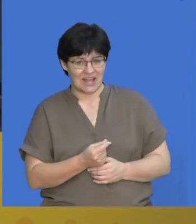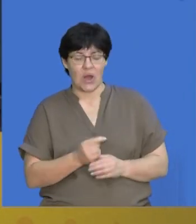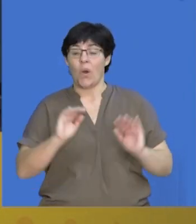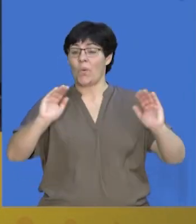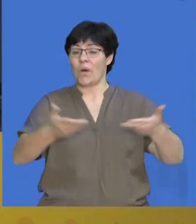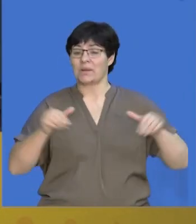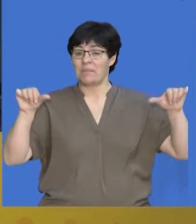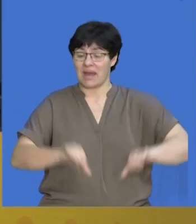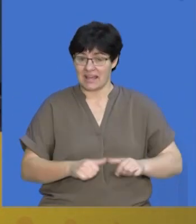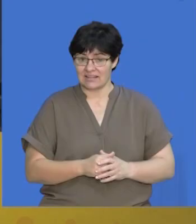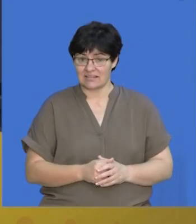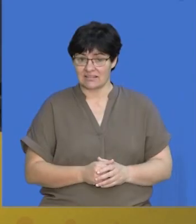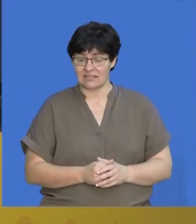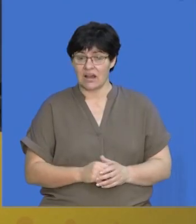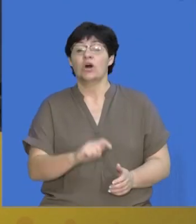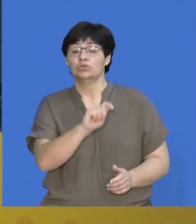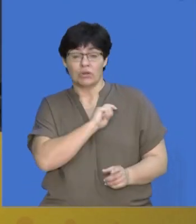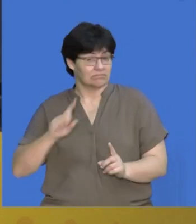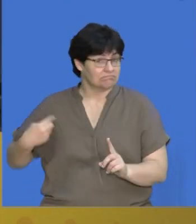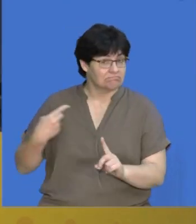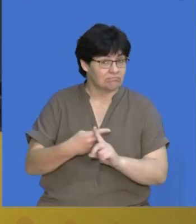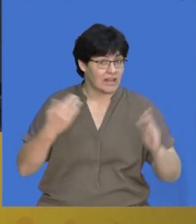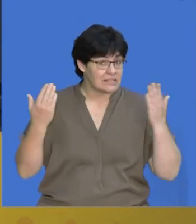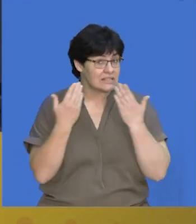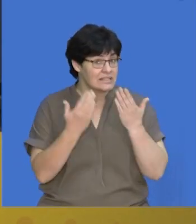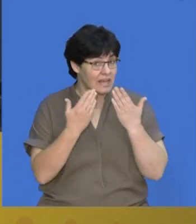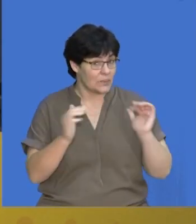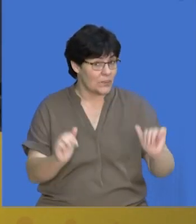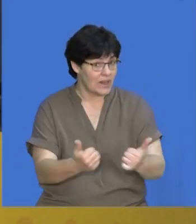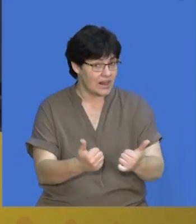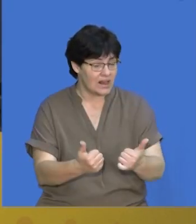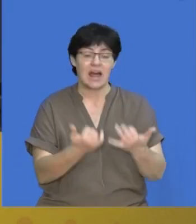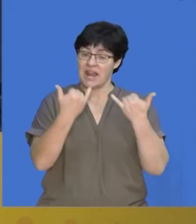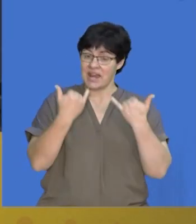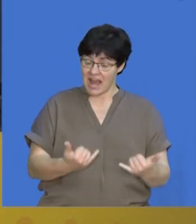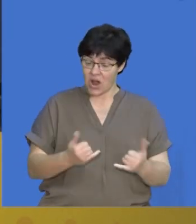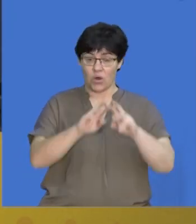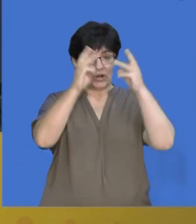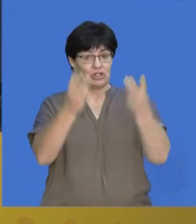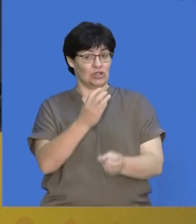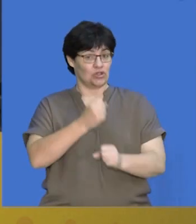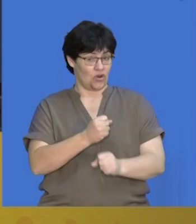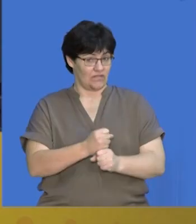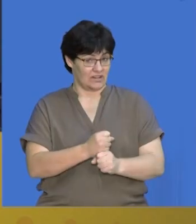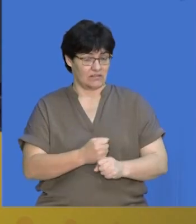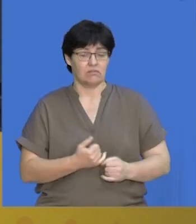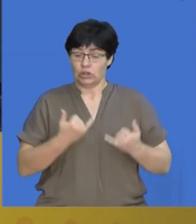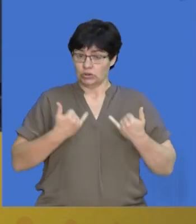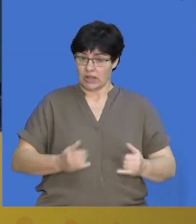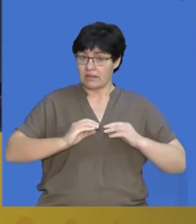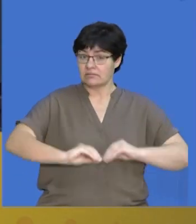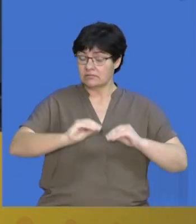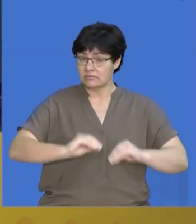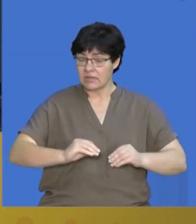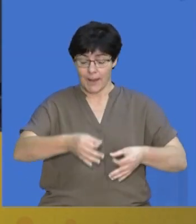back. Trust you've been studying well, and now it's time for geography. Today's lesson,